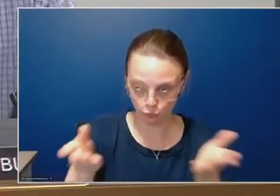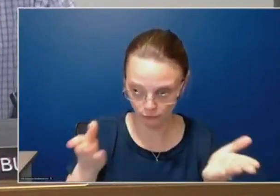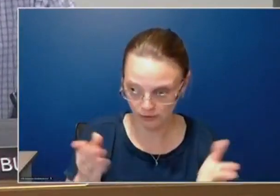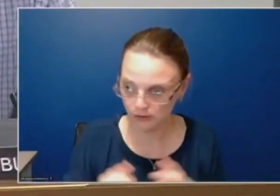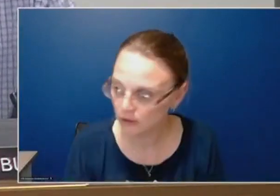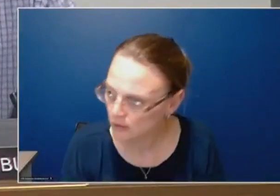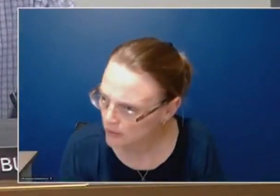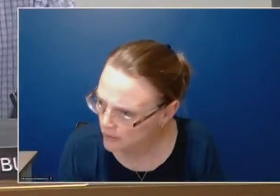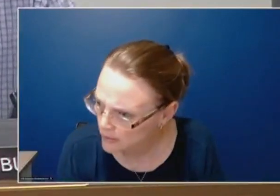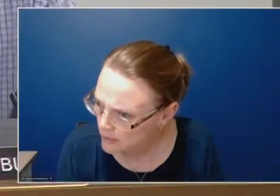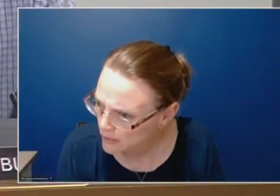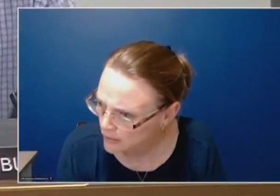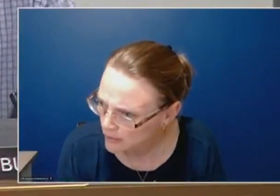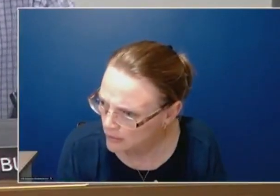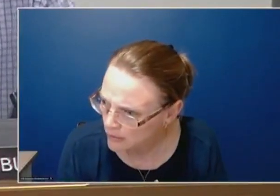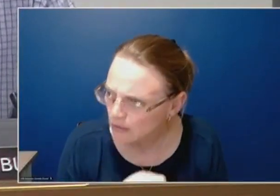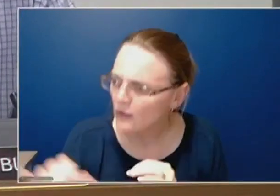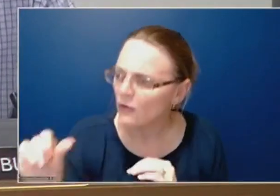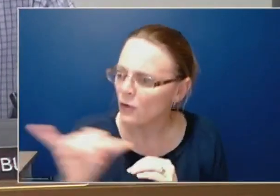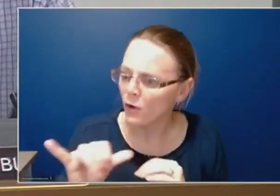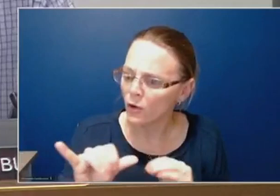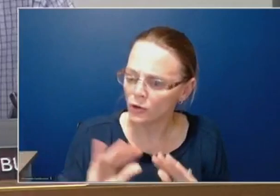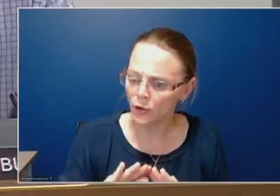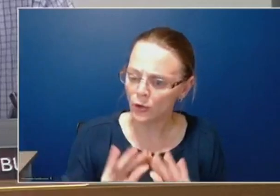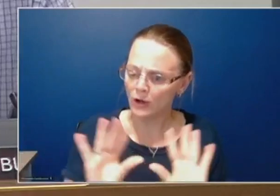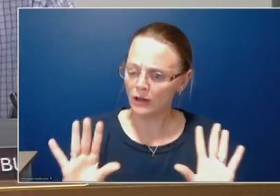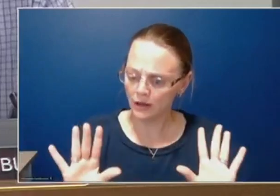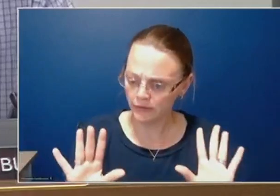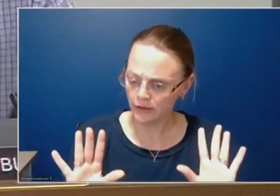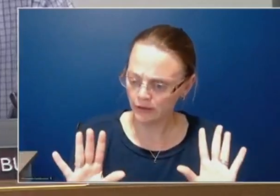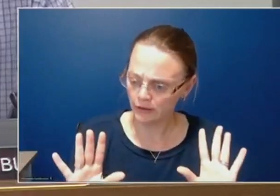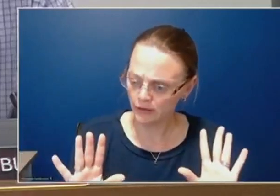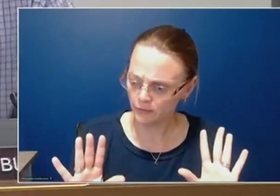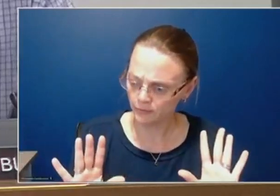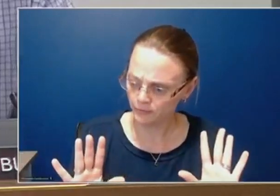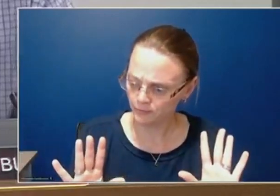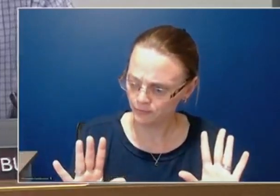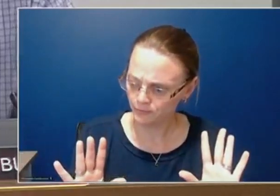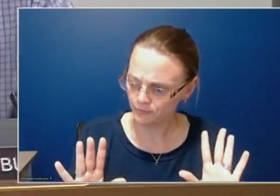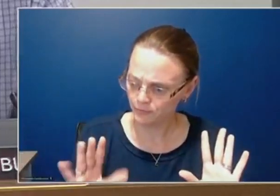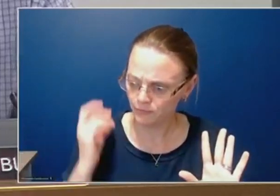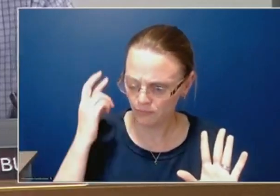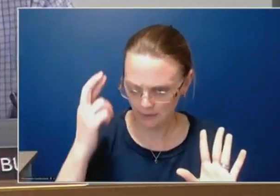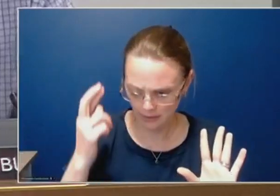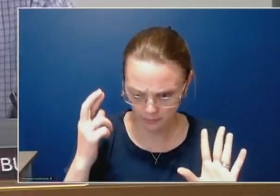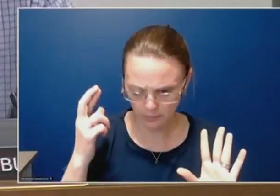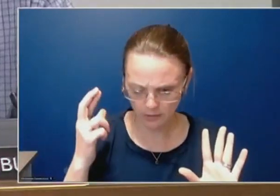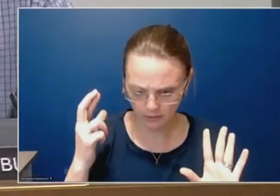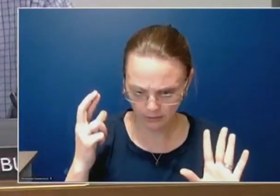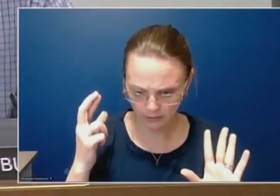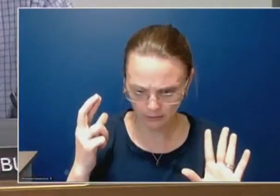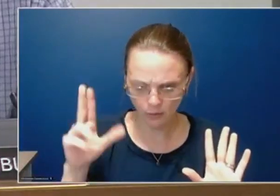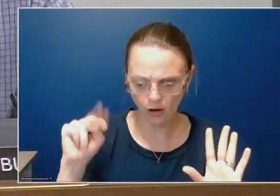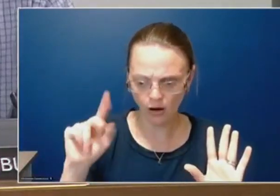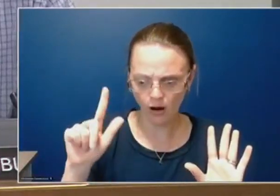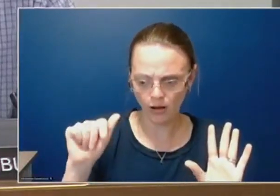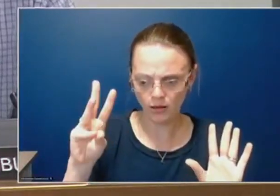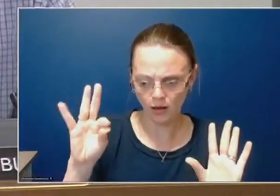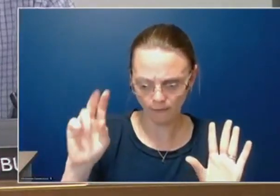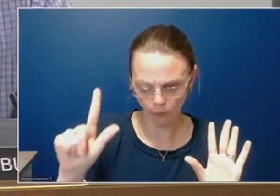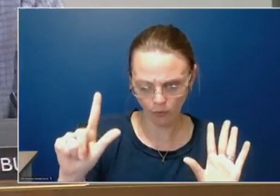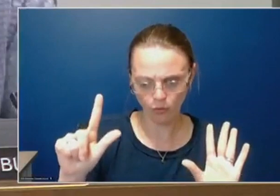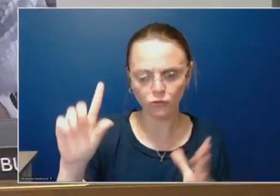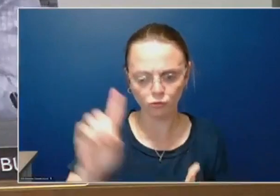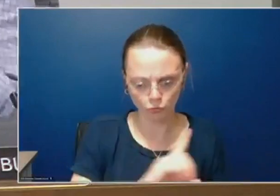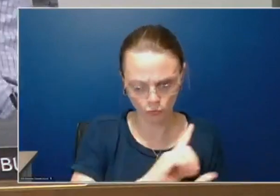-5 amendment also clarifies the meaning of because of sex for purposes of unlawful discrimination in employment.